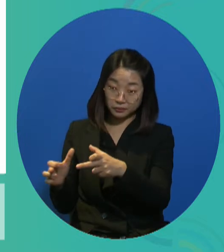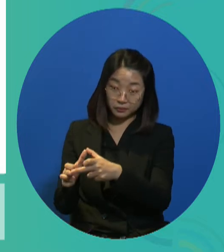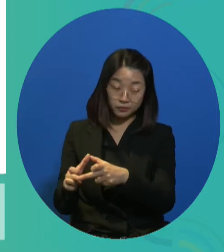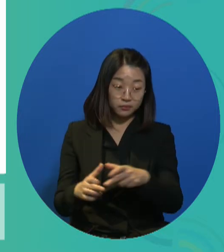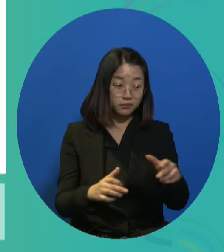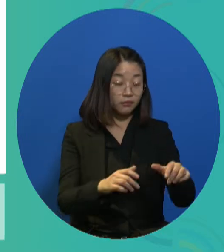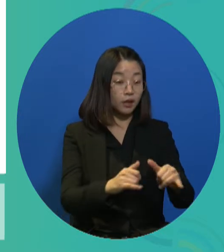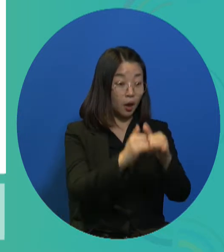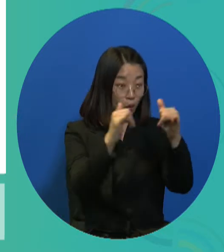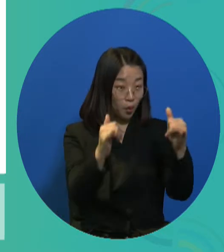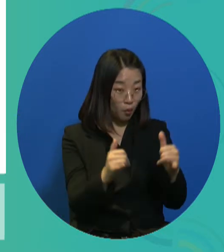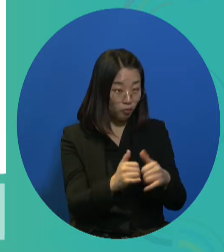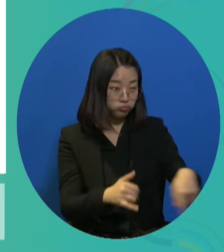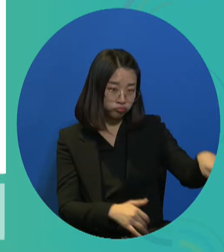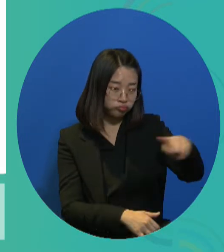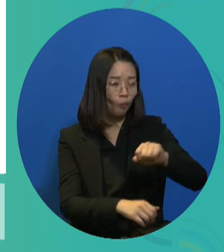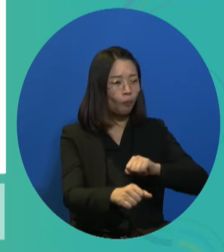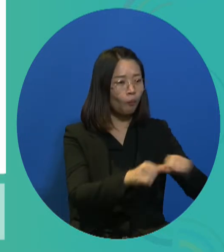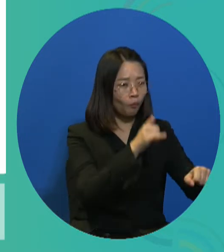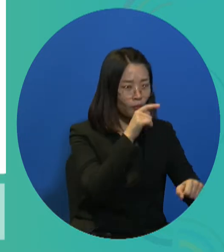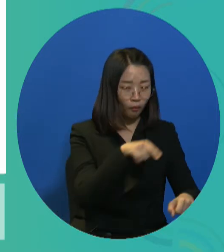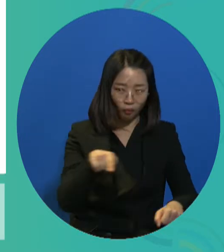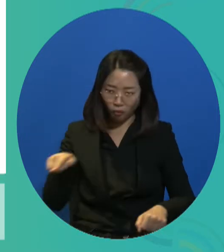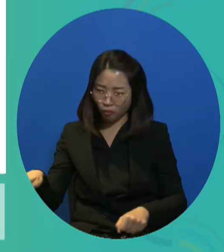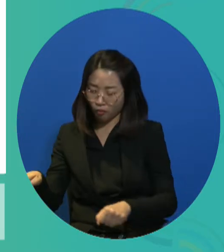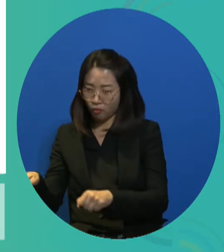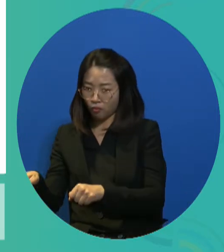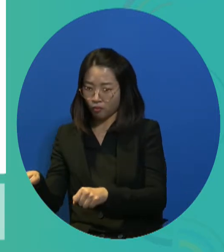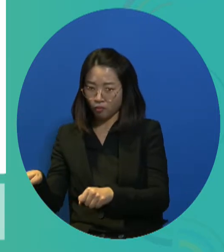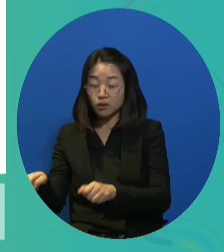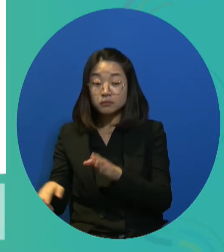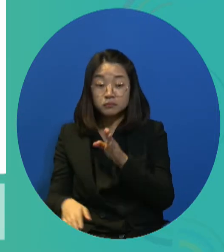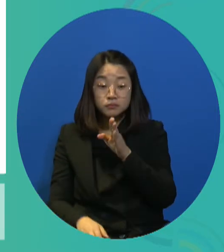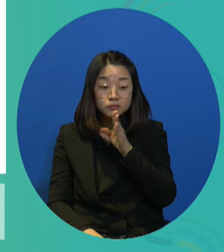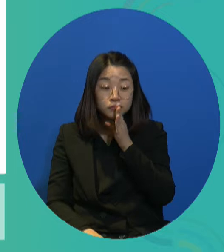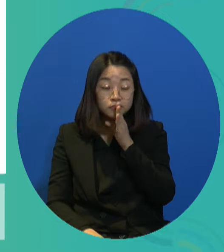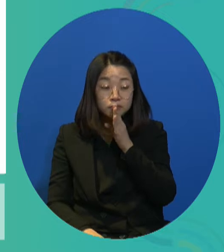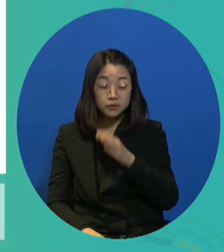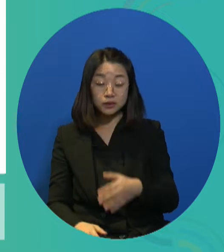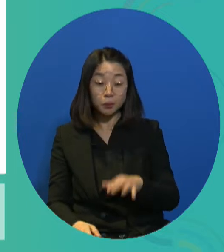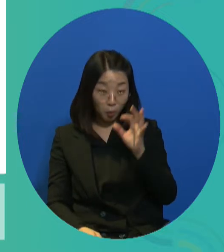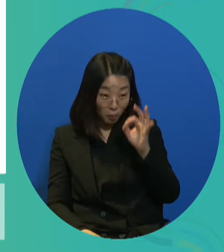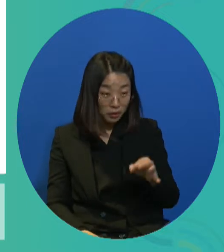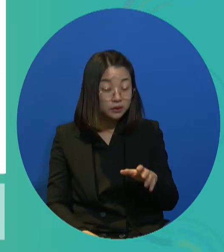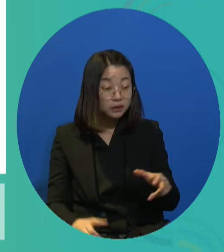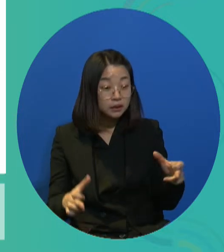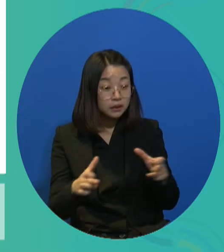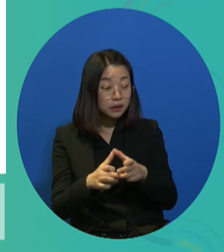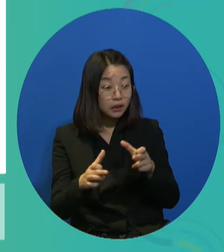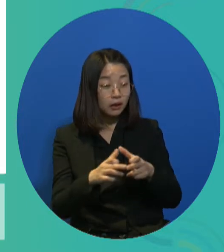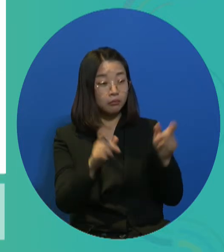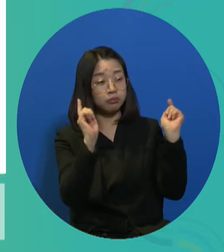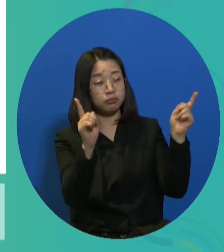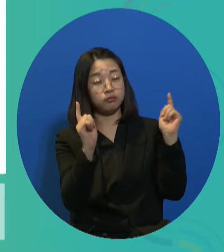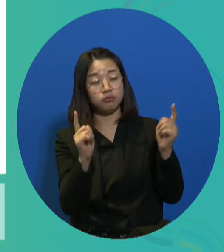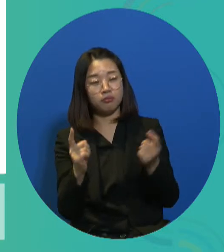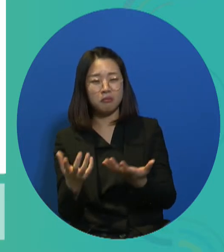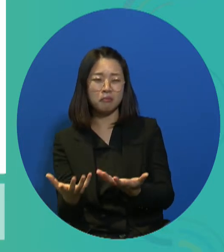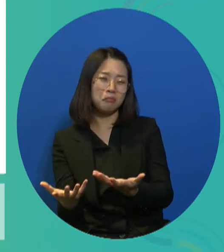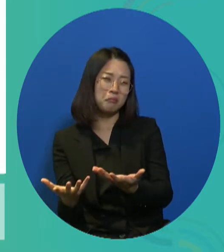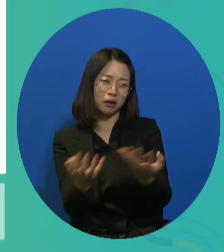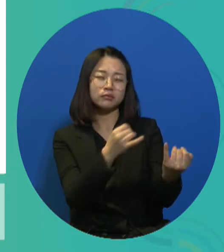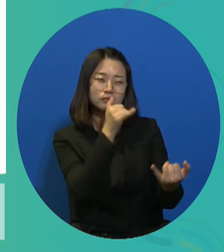remains huge, and most people, or many of us, rely on income from the social